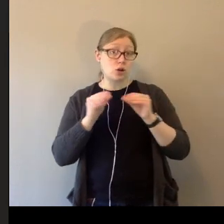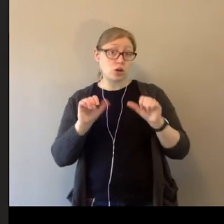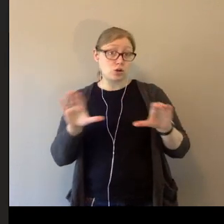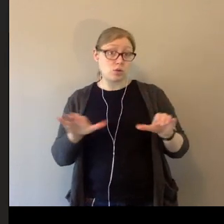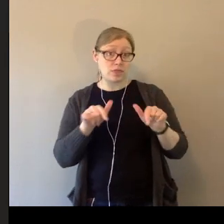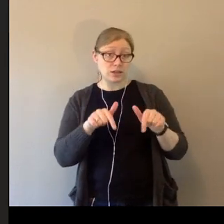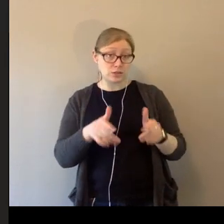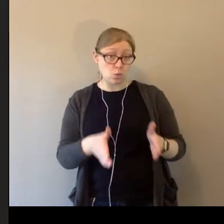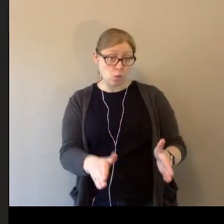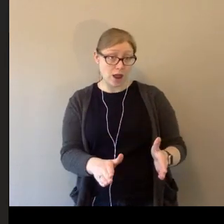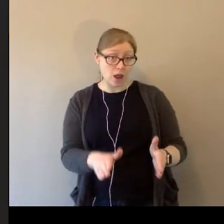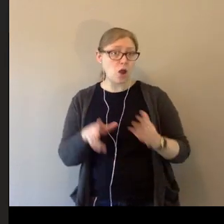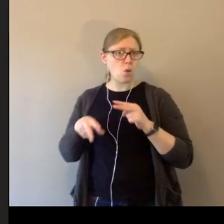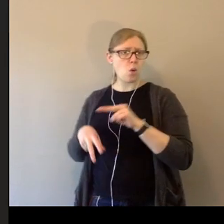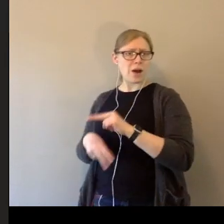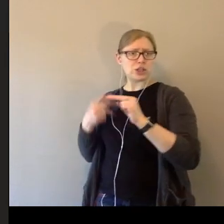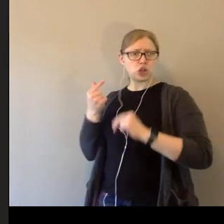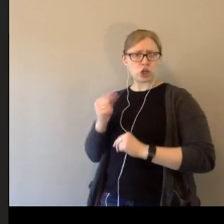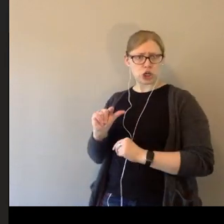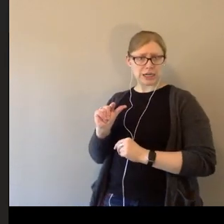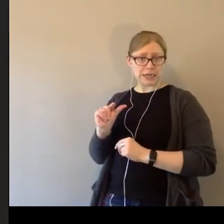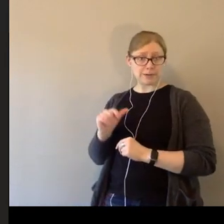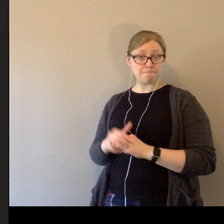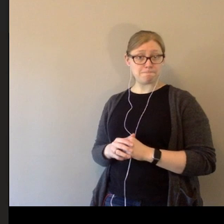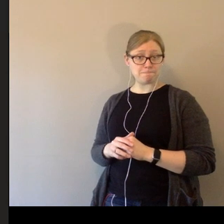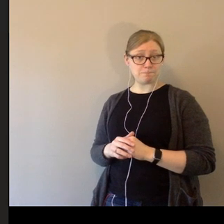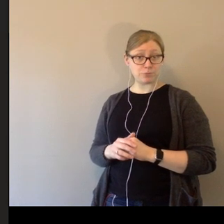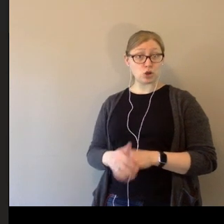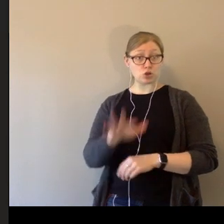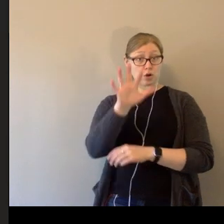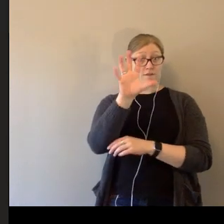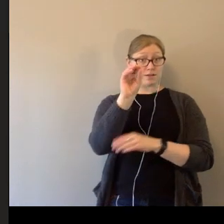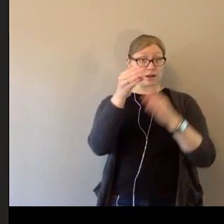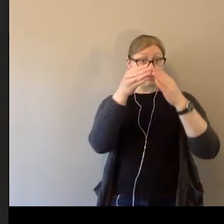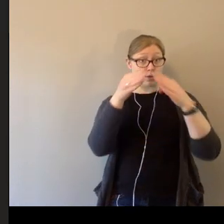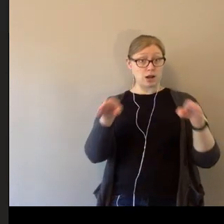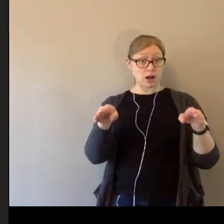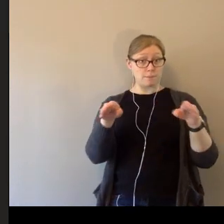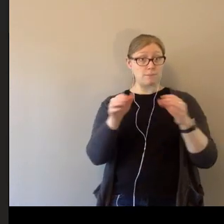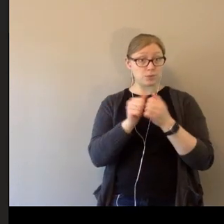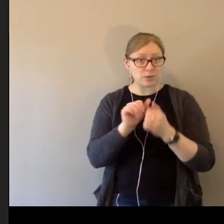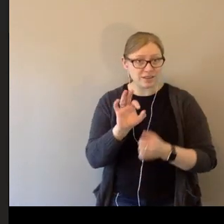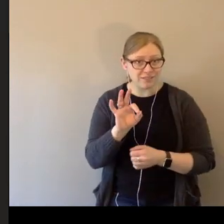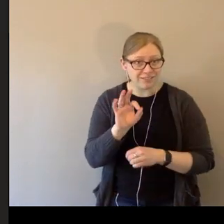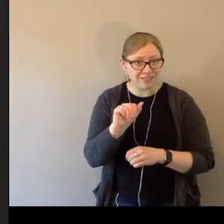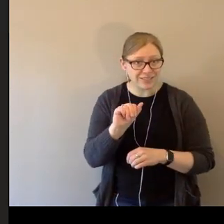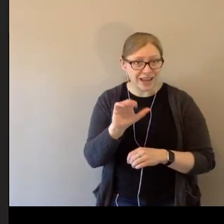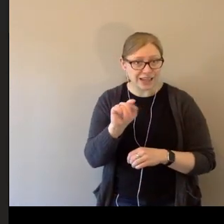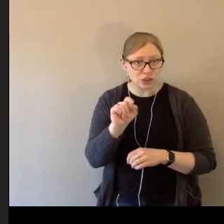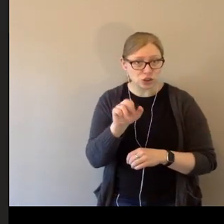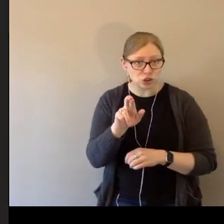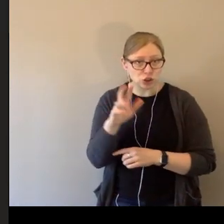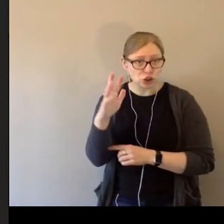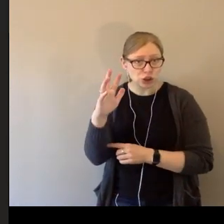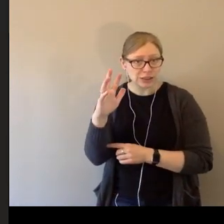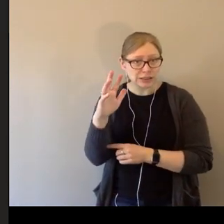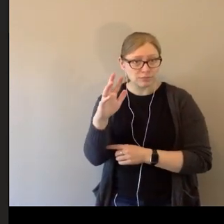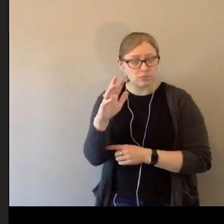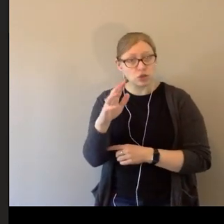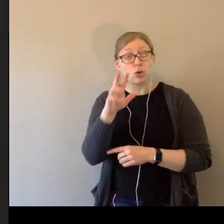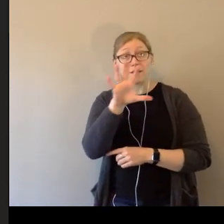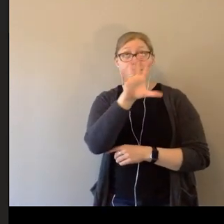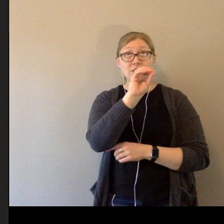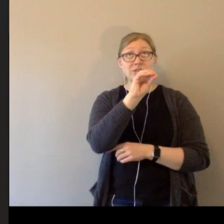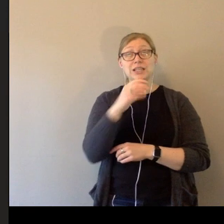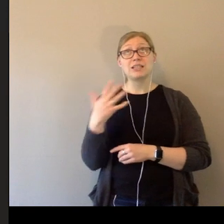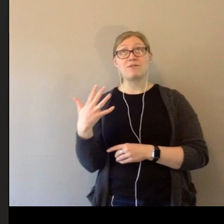following. You can say 50, and then you break it into its prime factors with a factor tree. Well, that's 5 times 10, and then